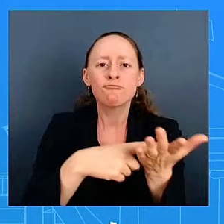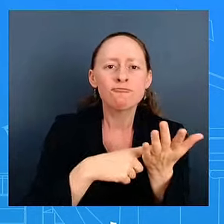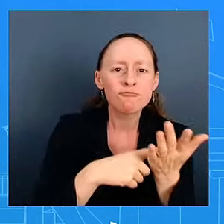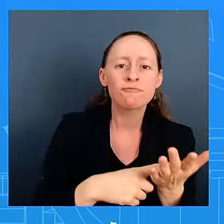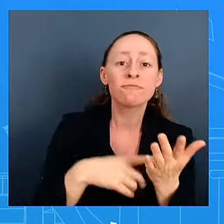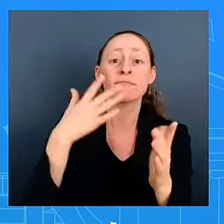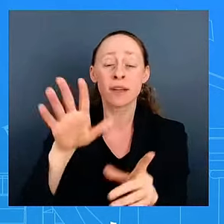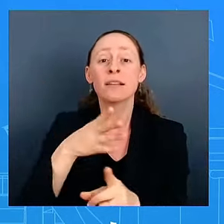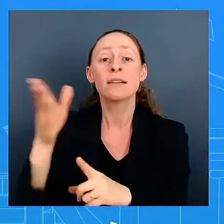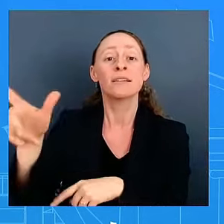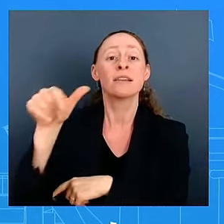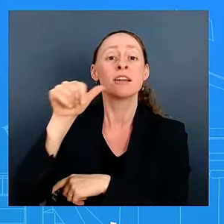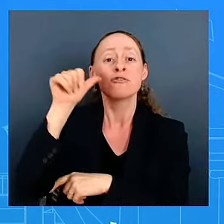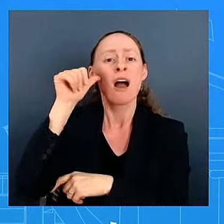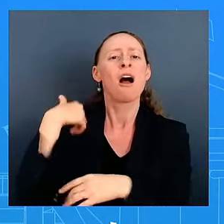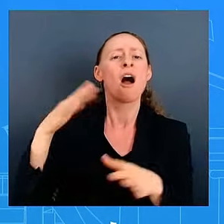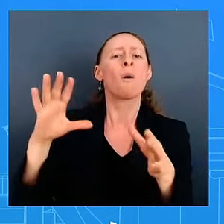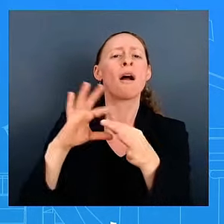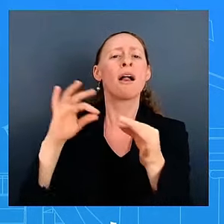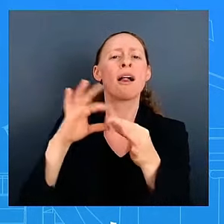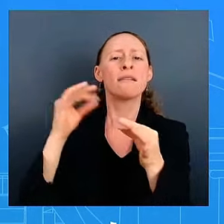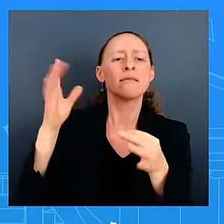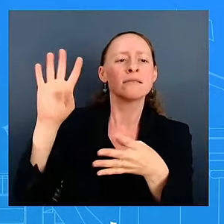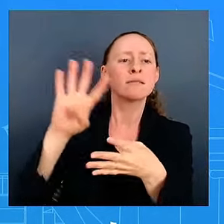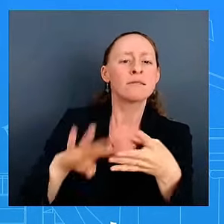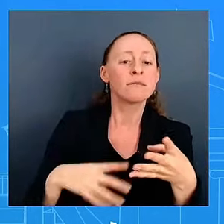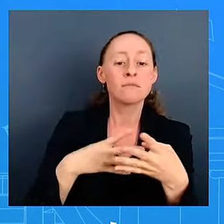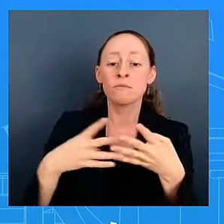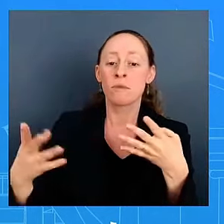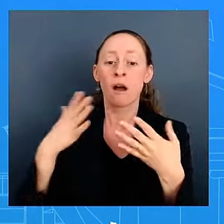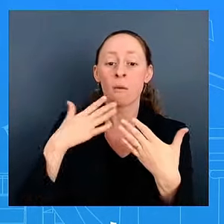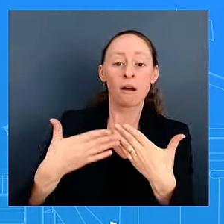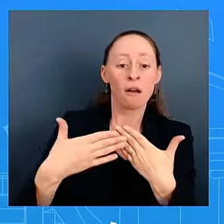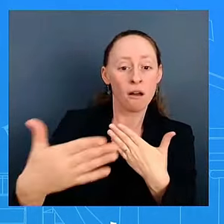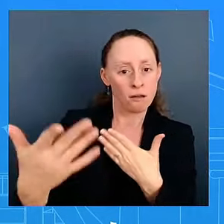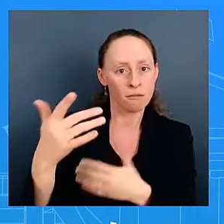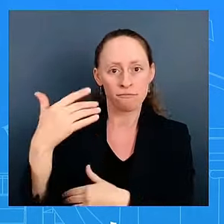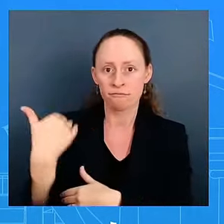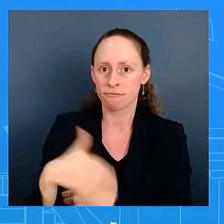in state, he certainly will continue to engage. I don't have a list of